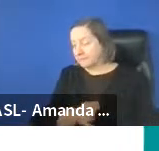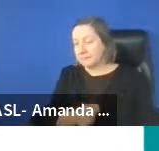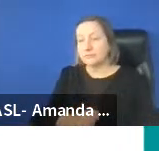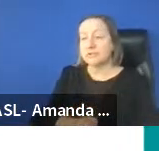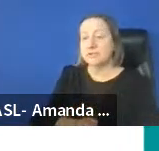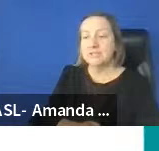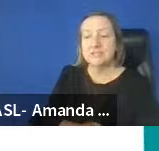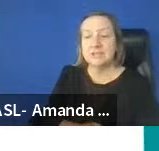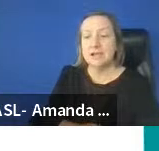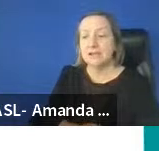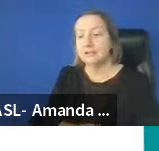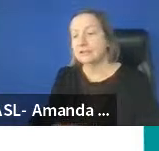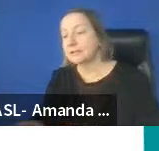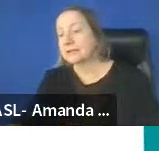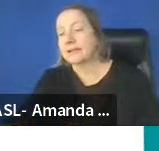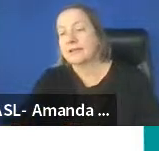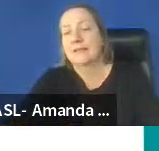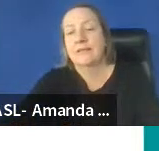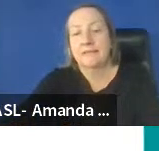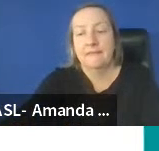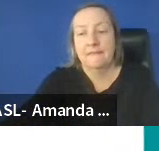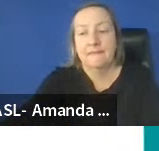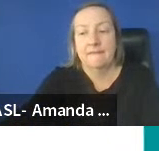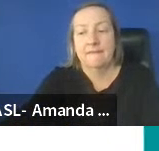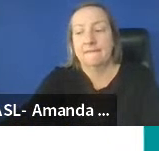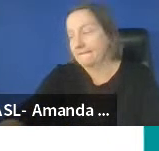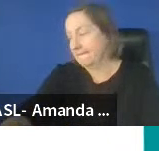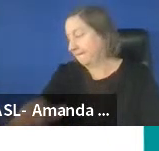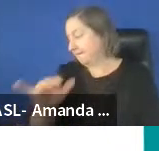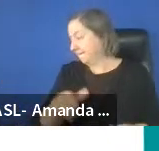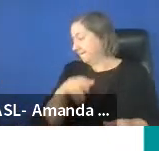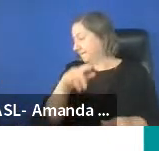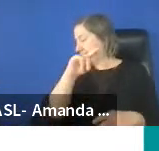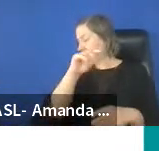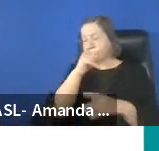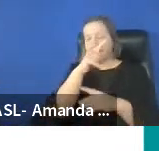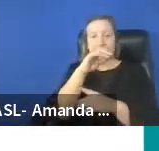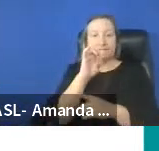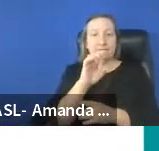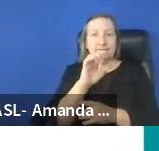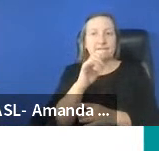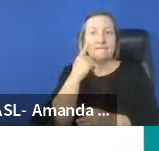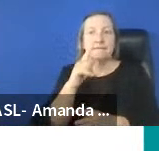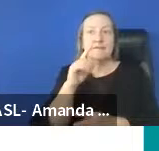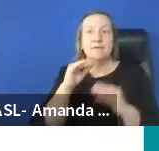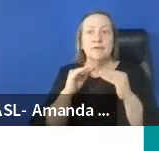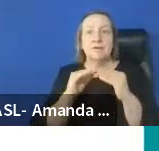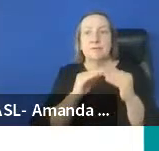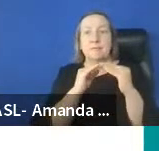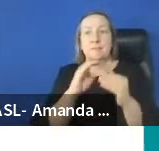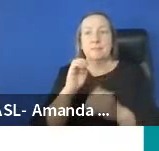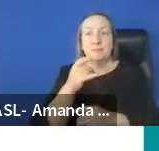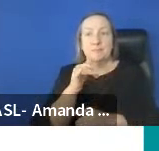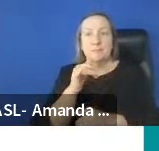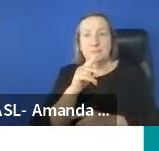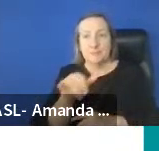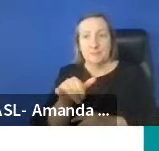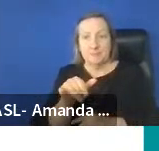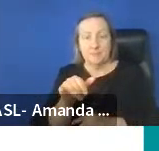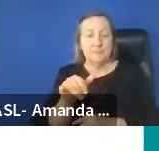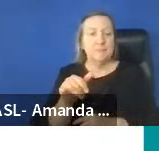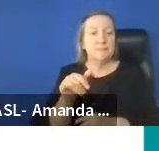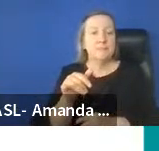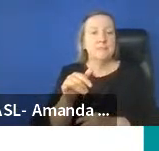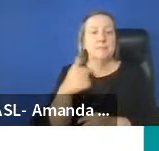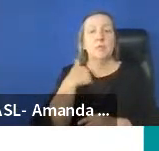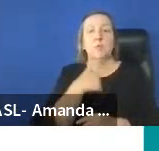City of Vancouver, and look at tangible outcomes for equity. So we were